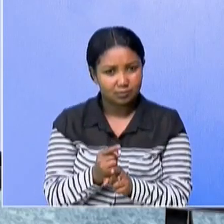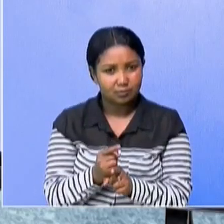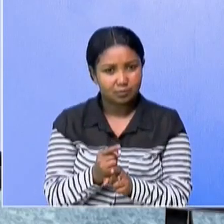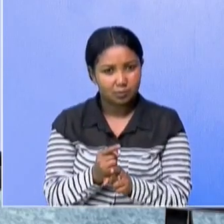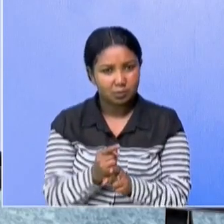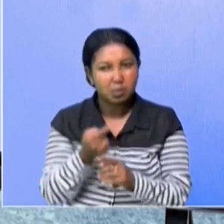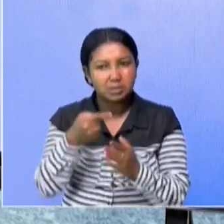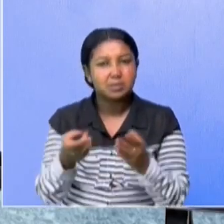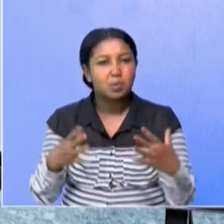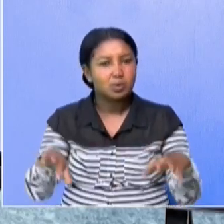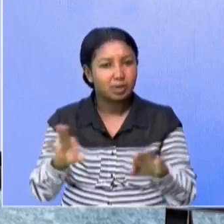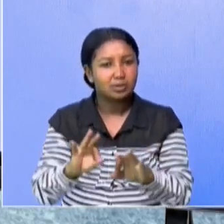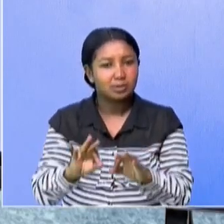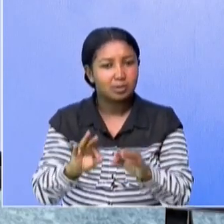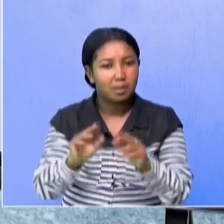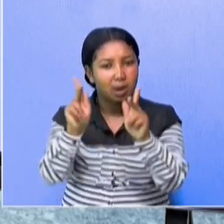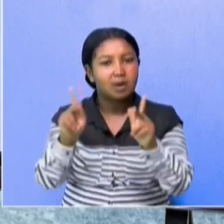important?